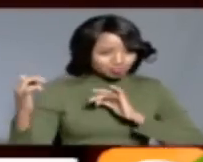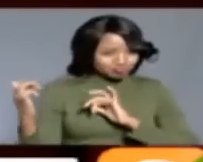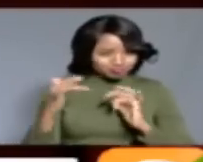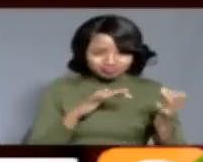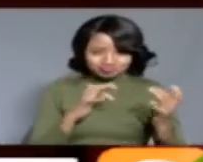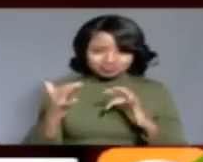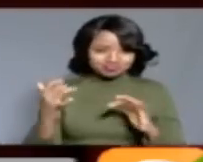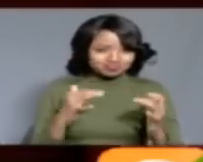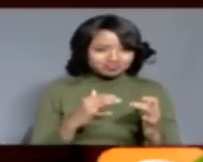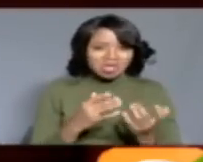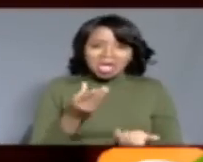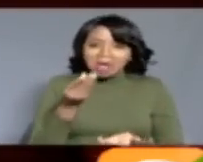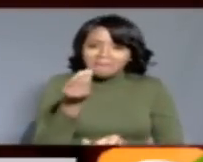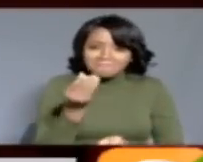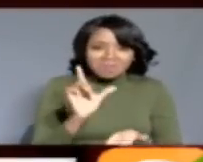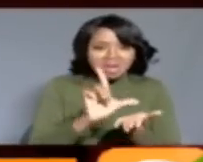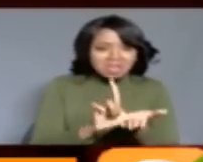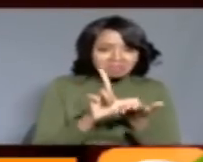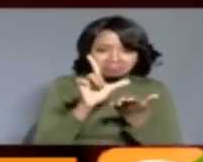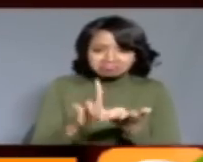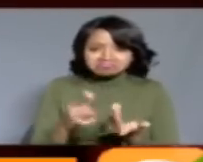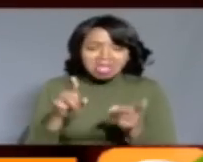members, money laundering and